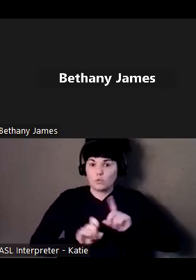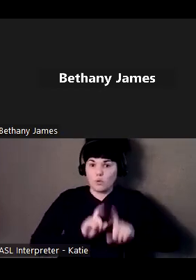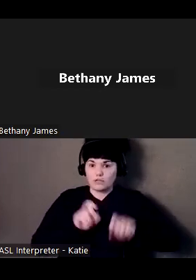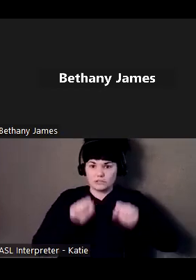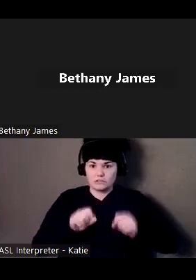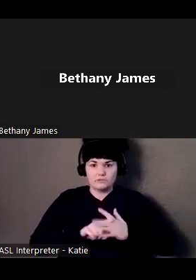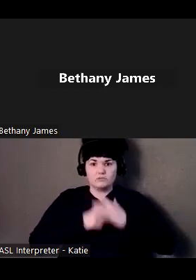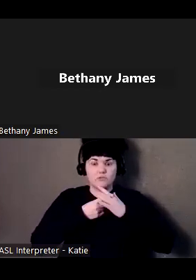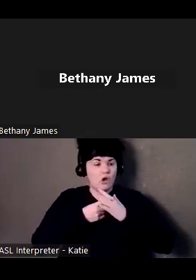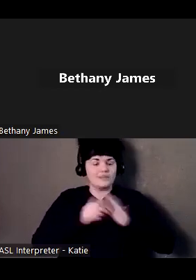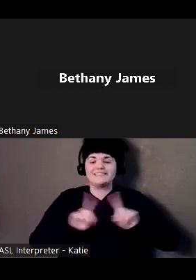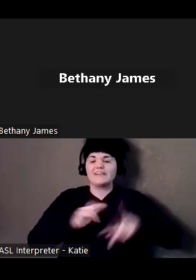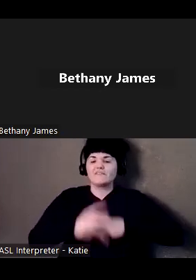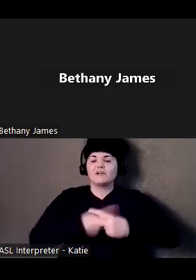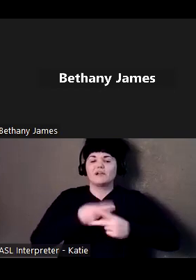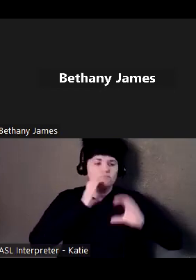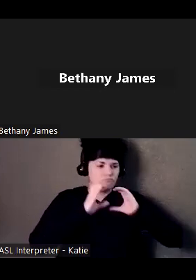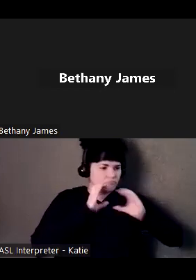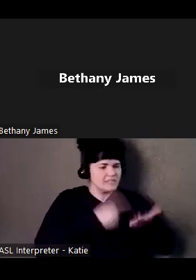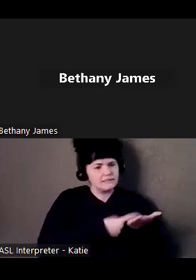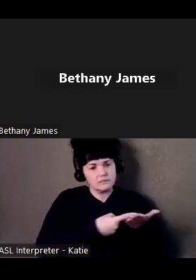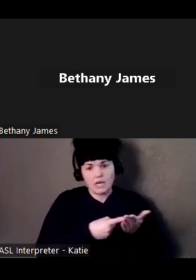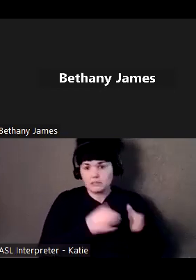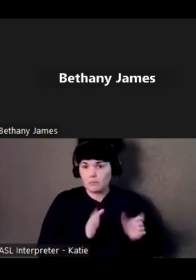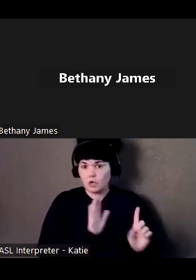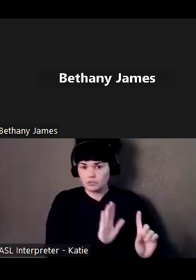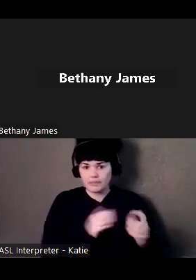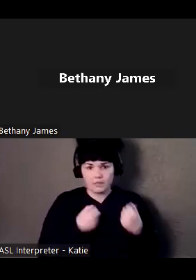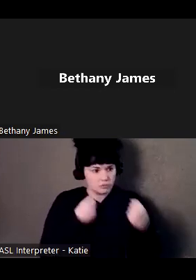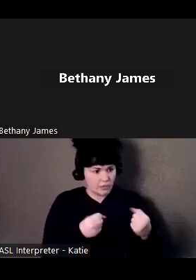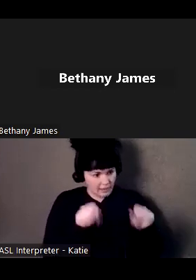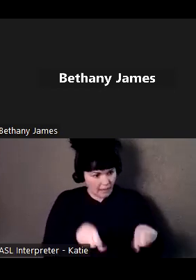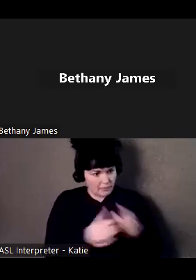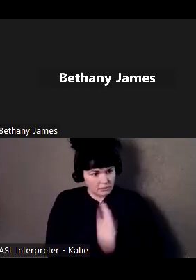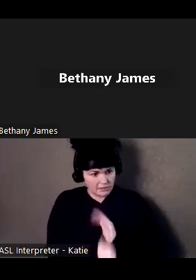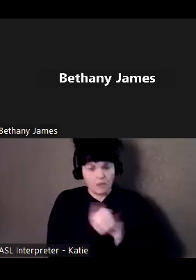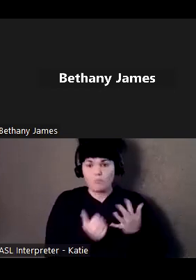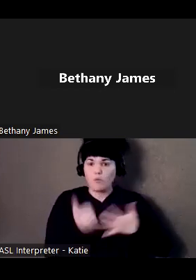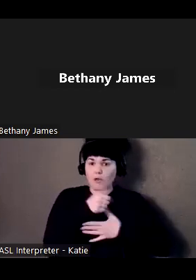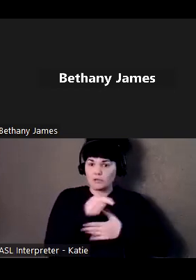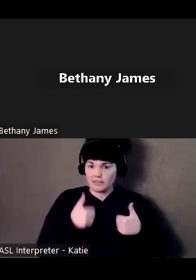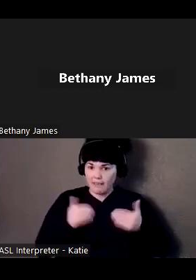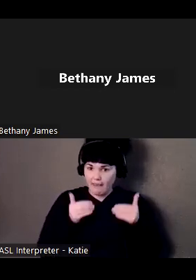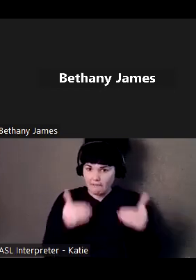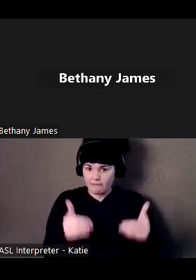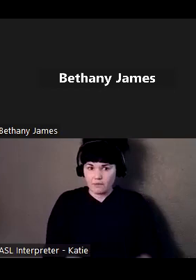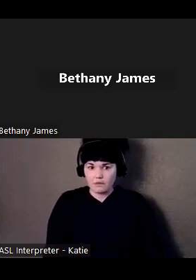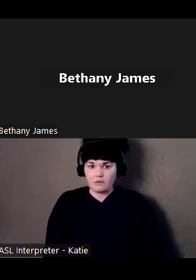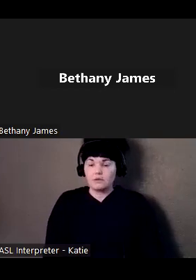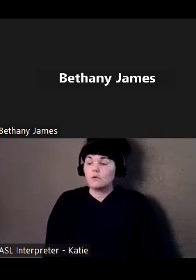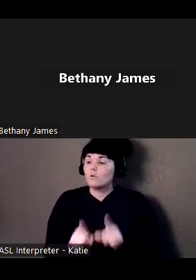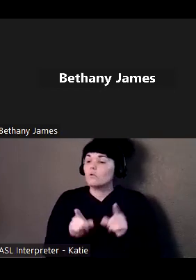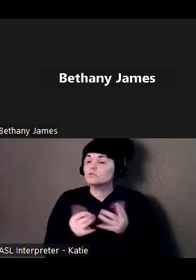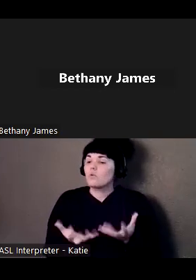that individual's strengths and capabilities and the priorities they have moving forward. We also want to be participants